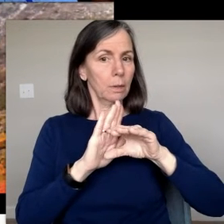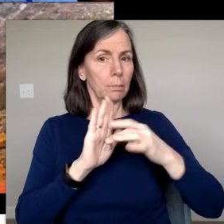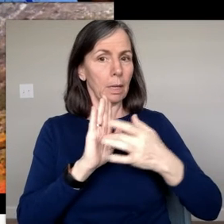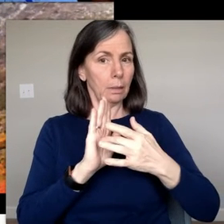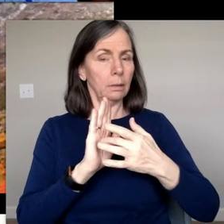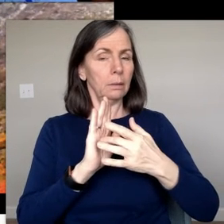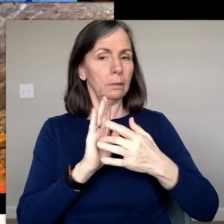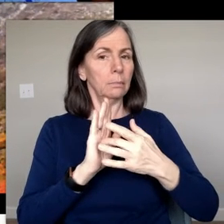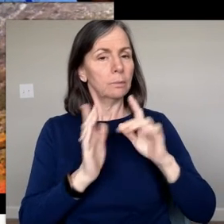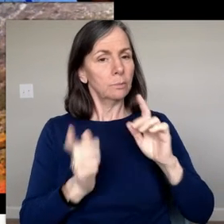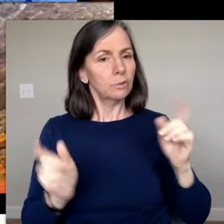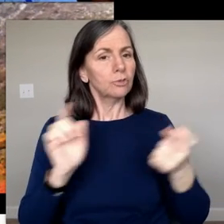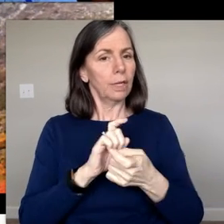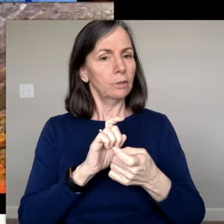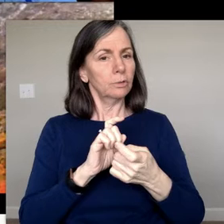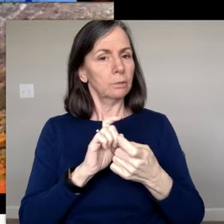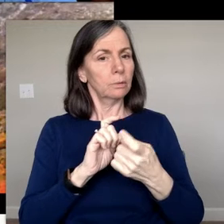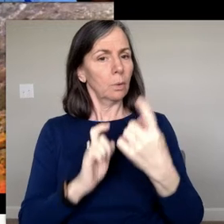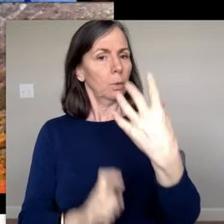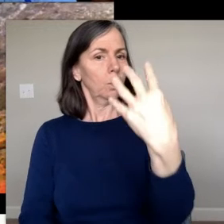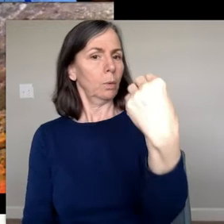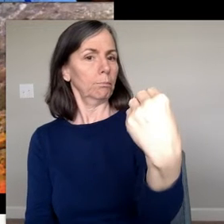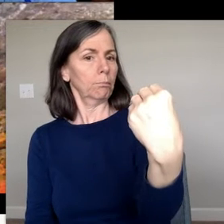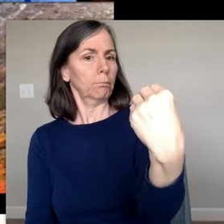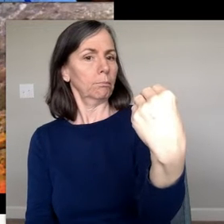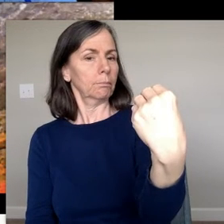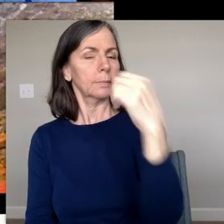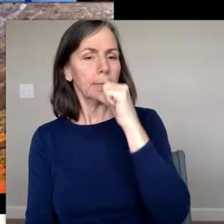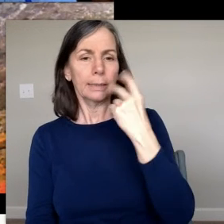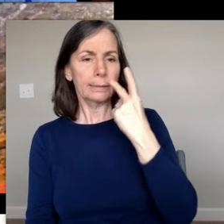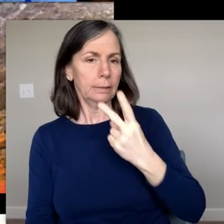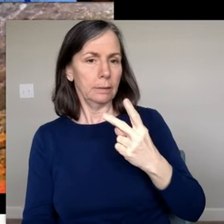and that will shut your camera off, which is pretty nice.